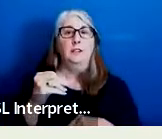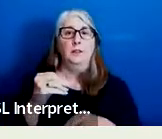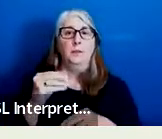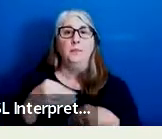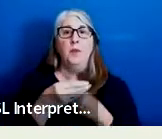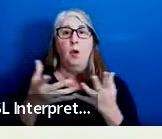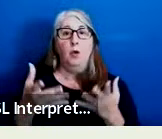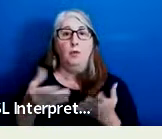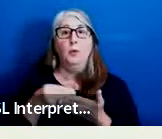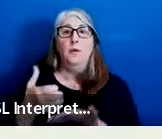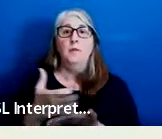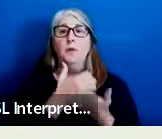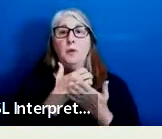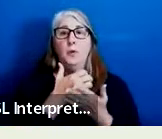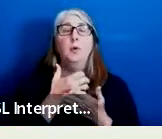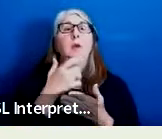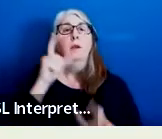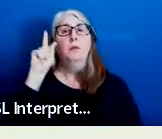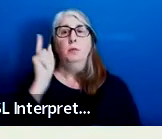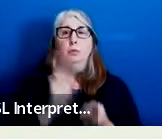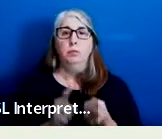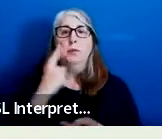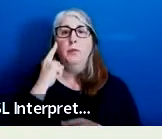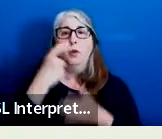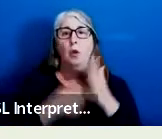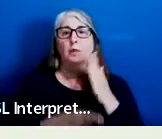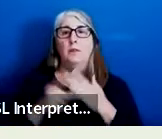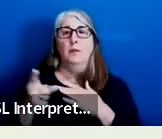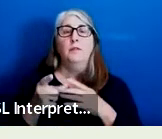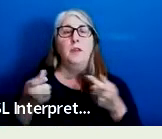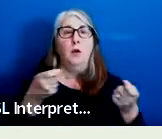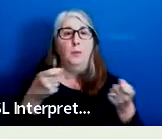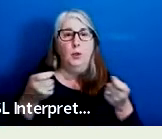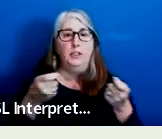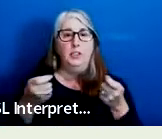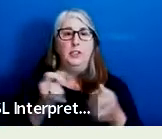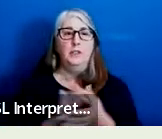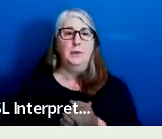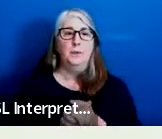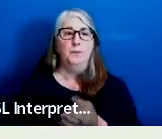facility's operations. Next slide, please.